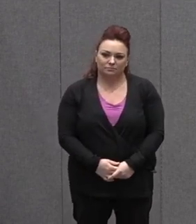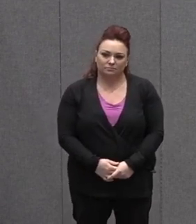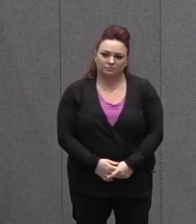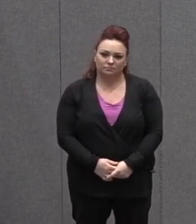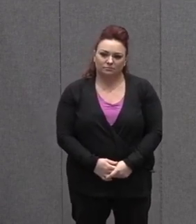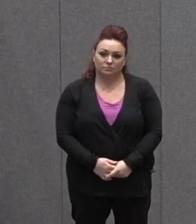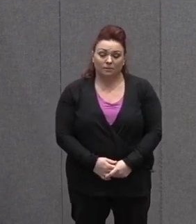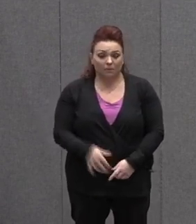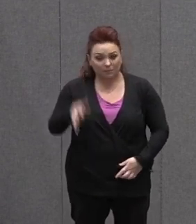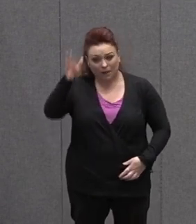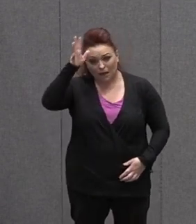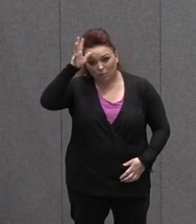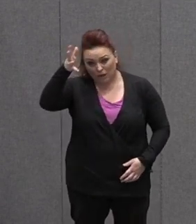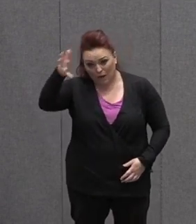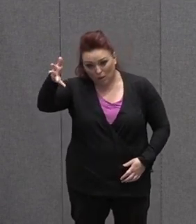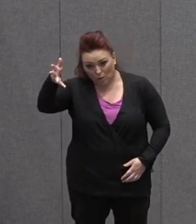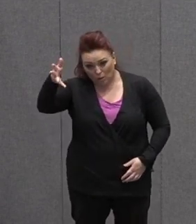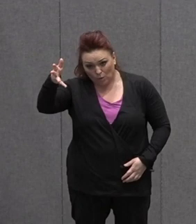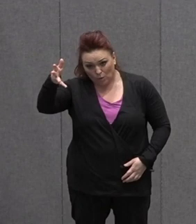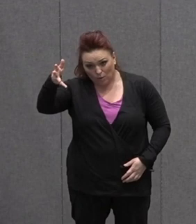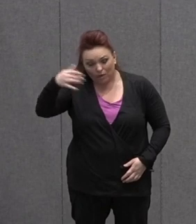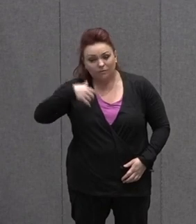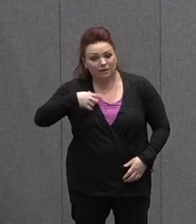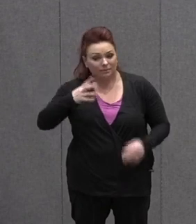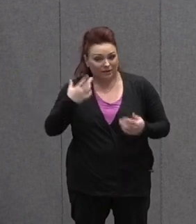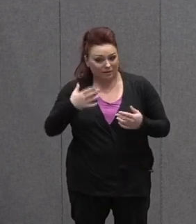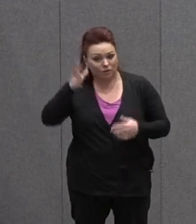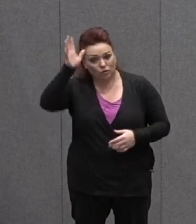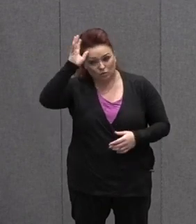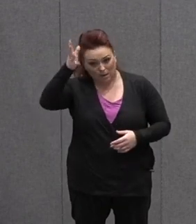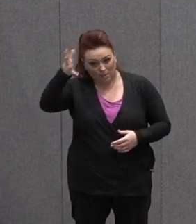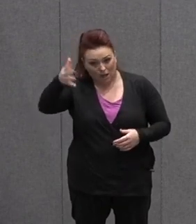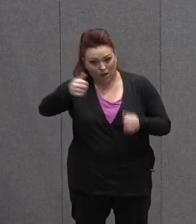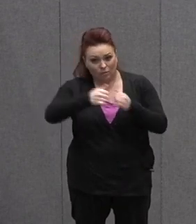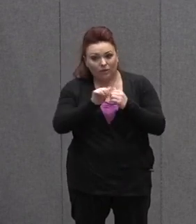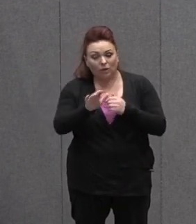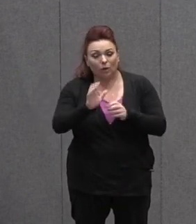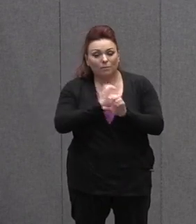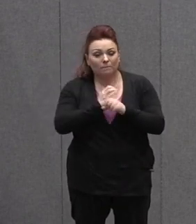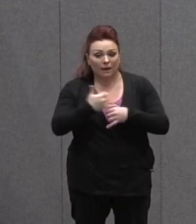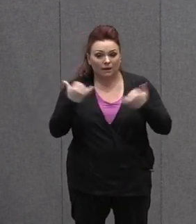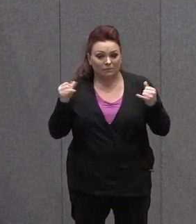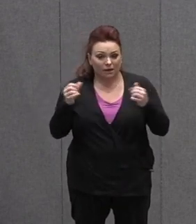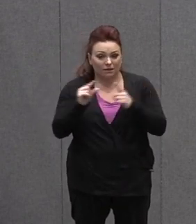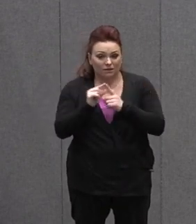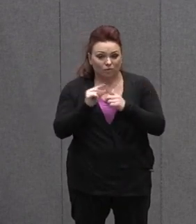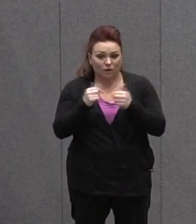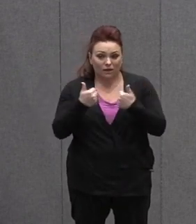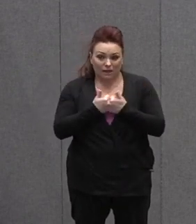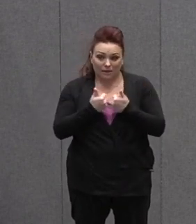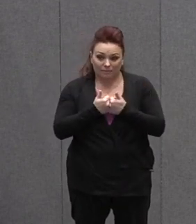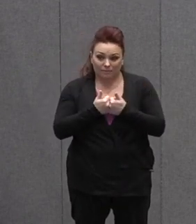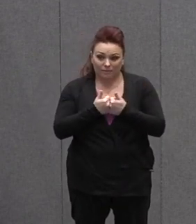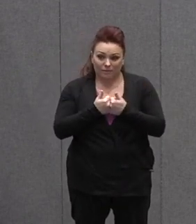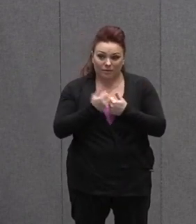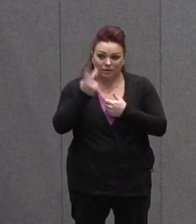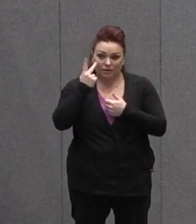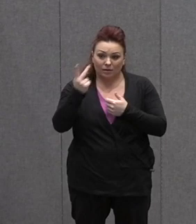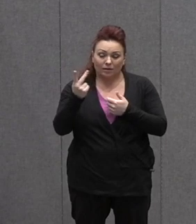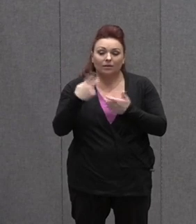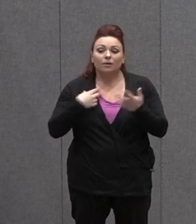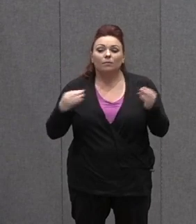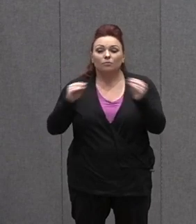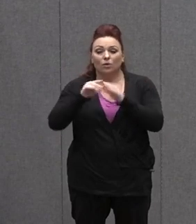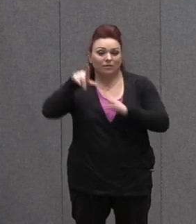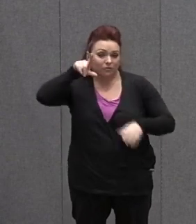el abuelo, maybe the grandpa with her making and playing this word game. And I see some more of